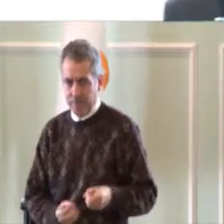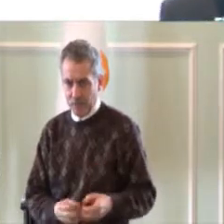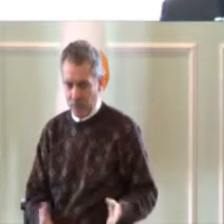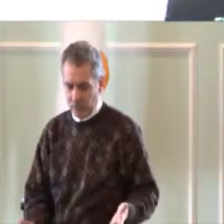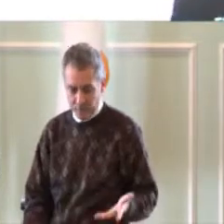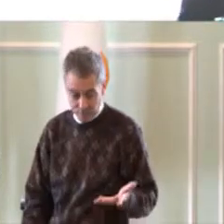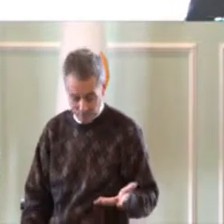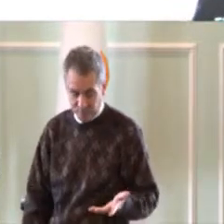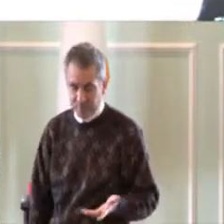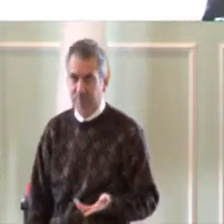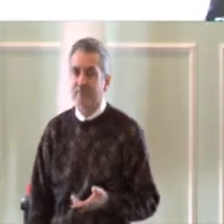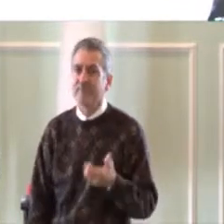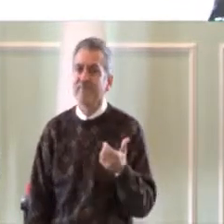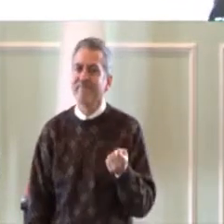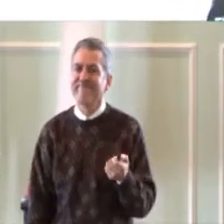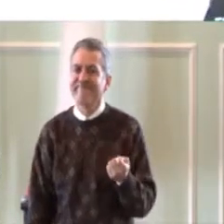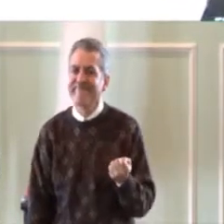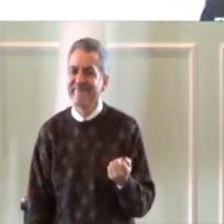Here we go.